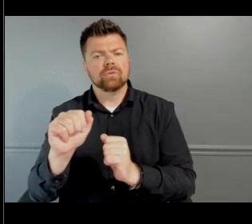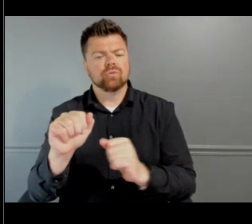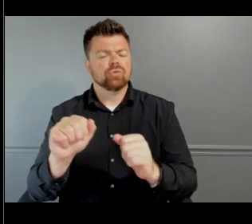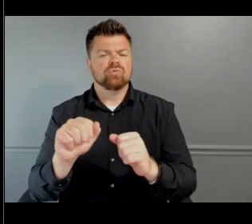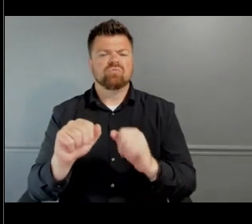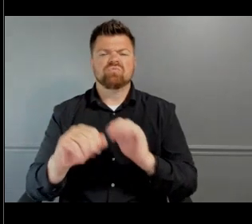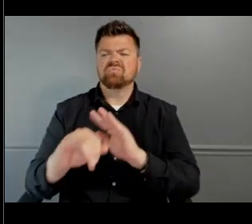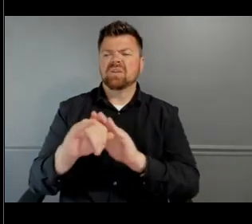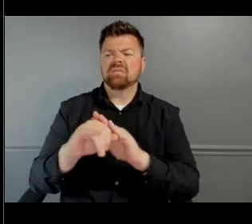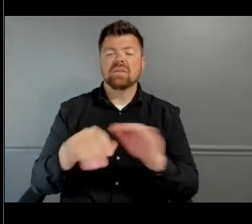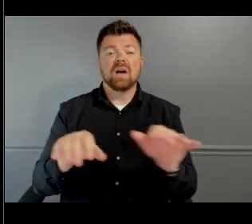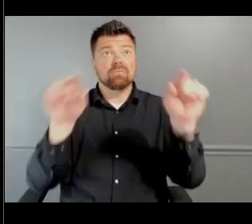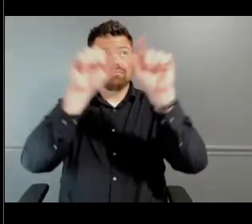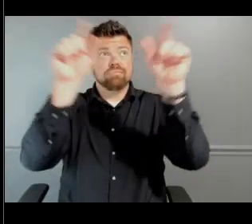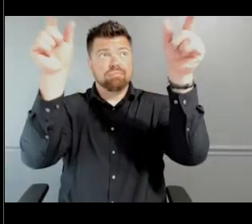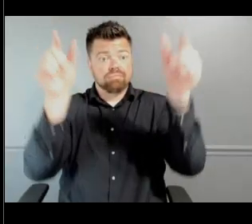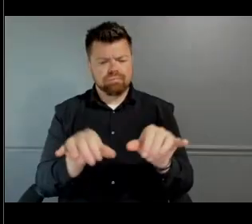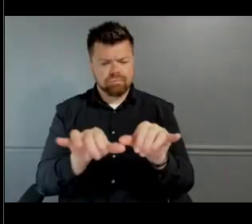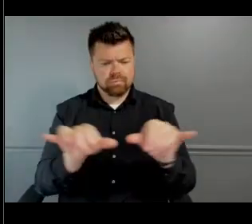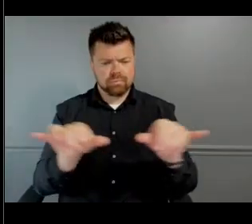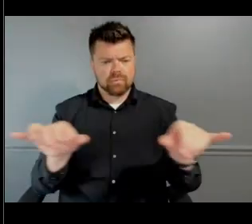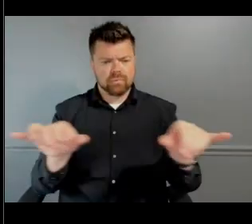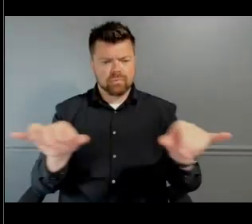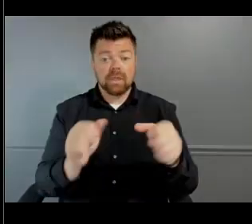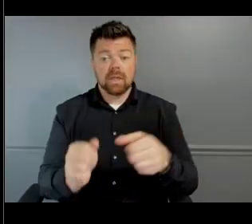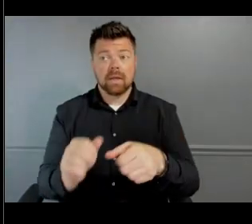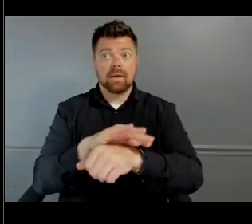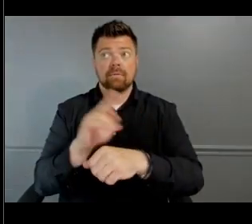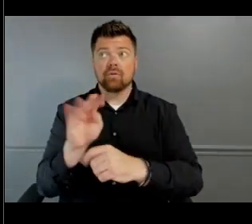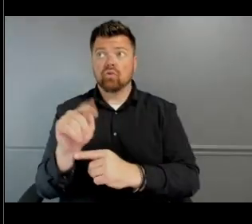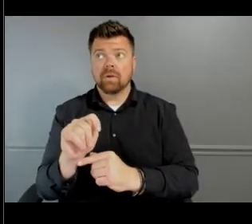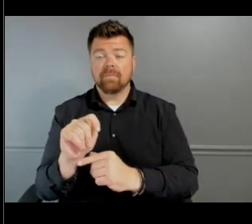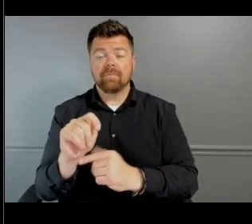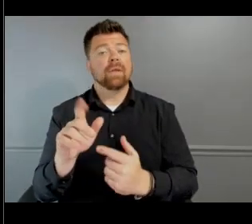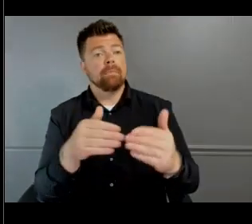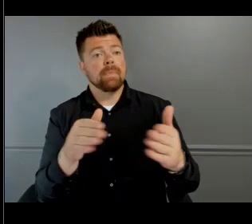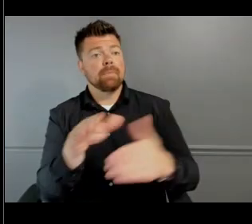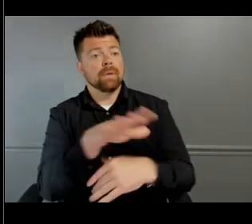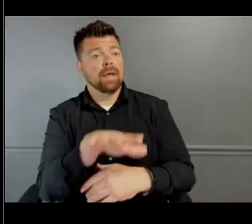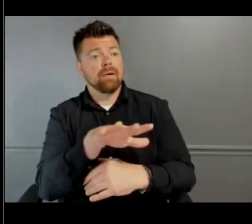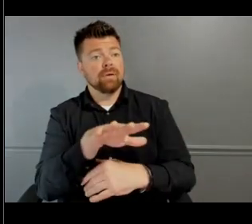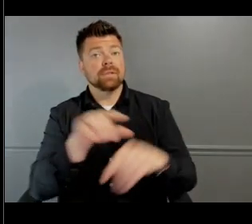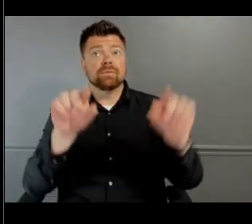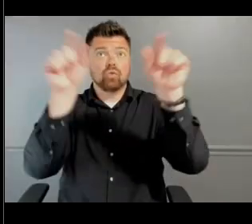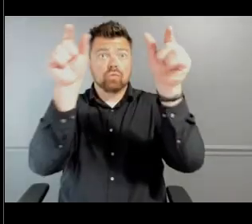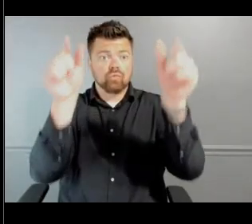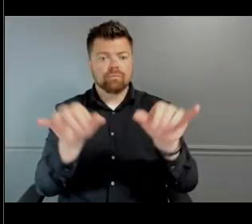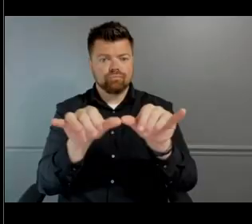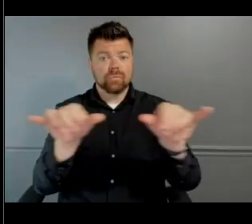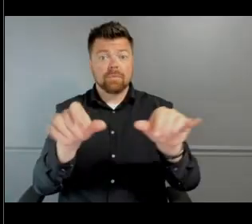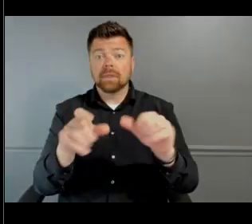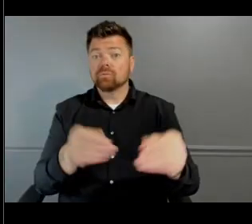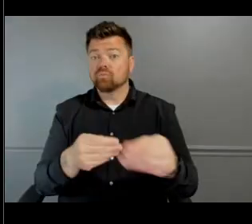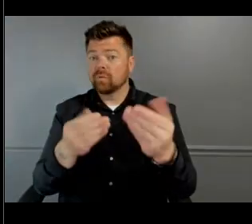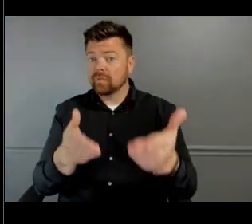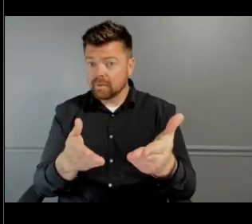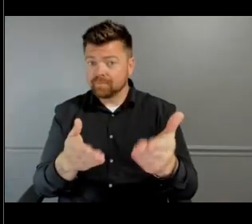covered units from door width in public areas that must provide an